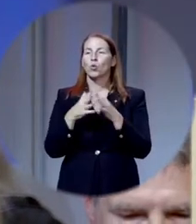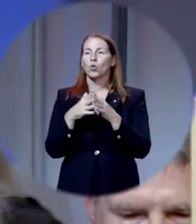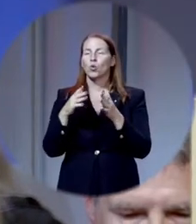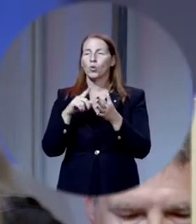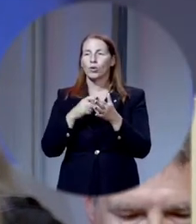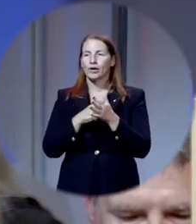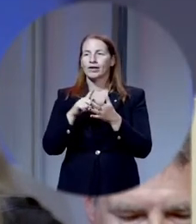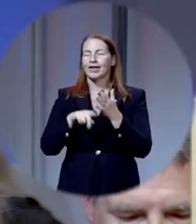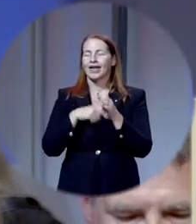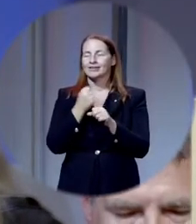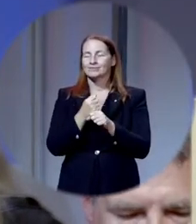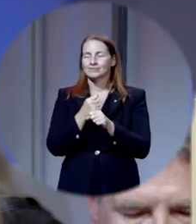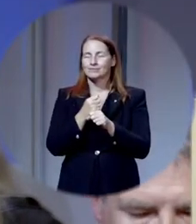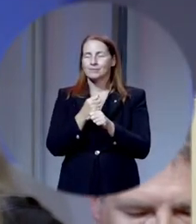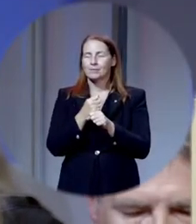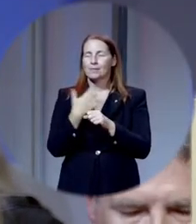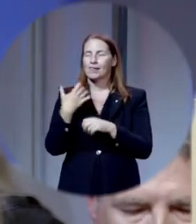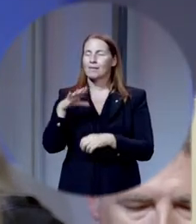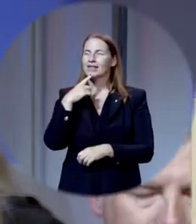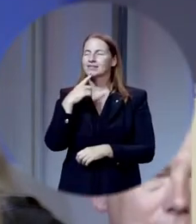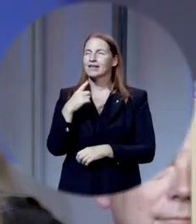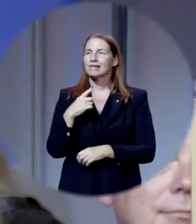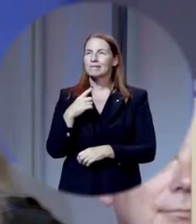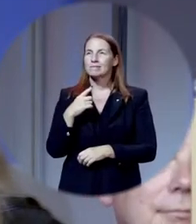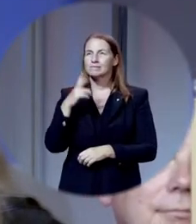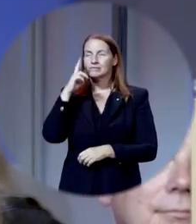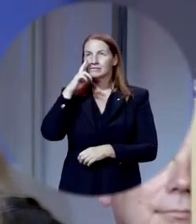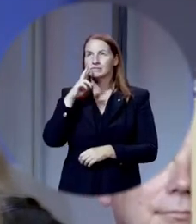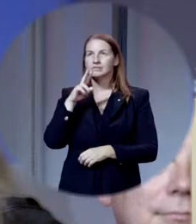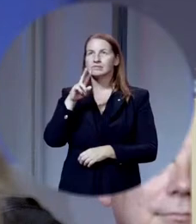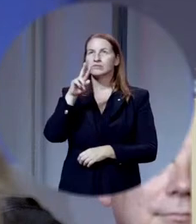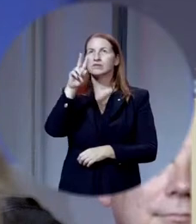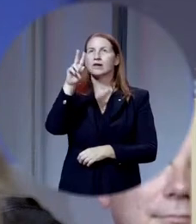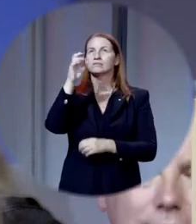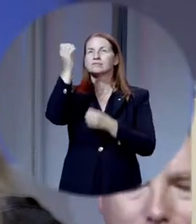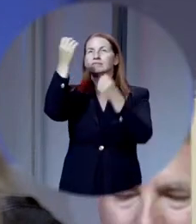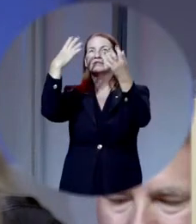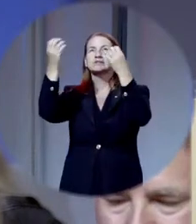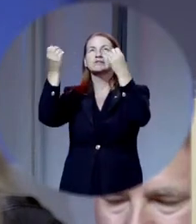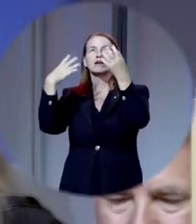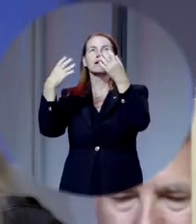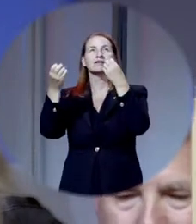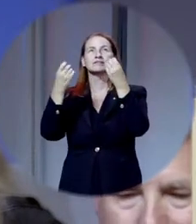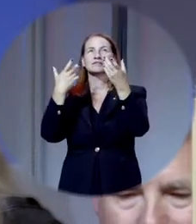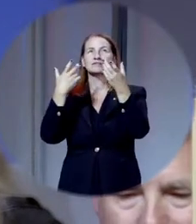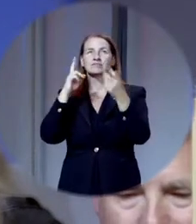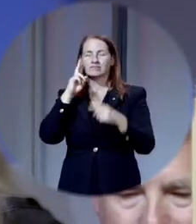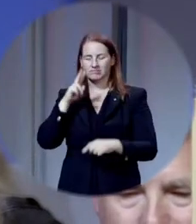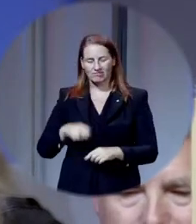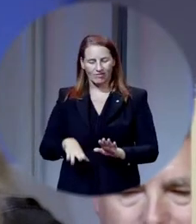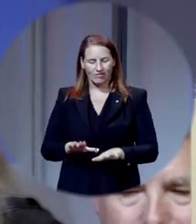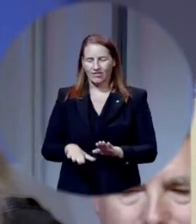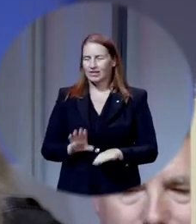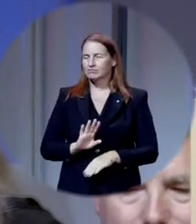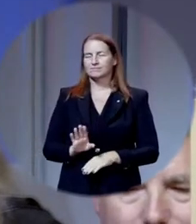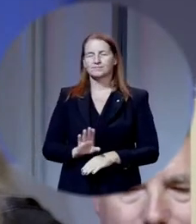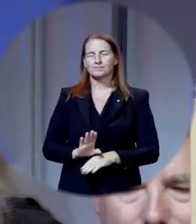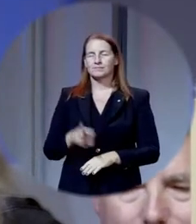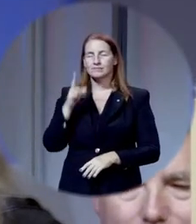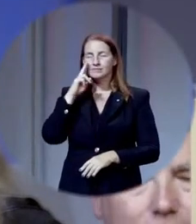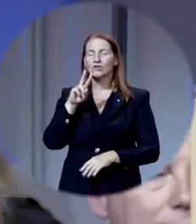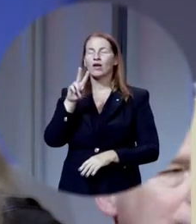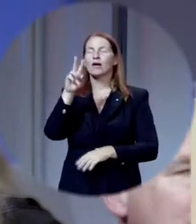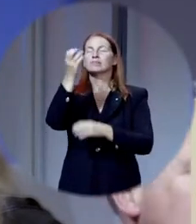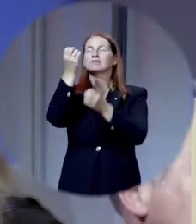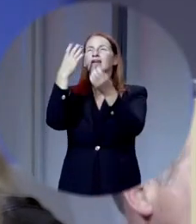Sir Stephen reminded us to look up at the stars and not down at our feet. To